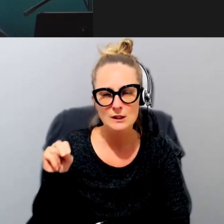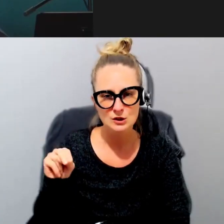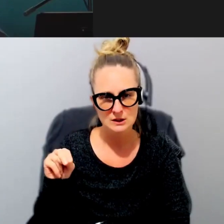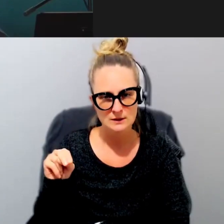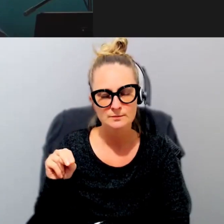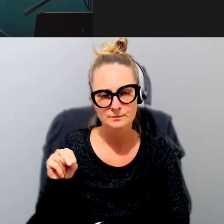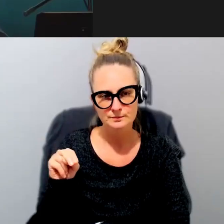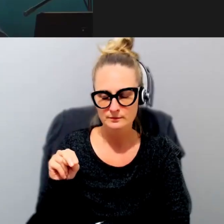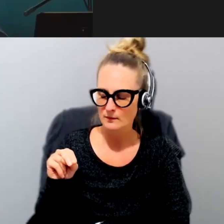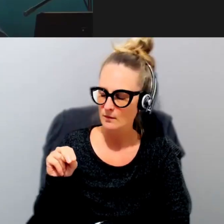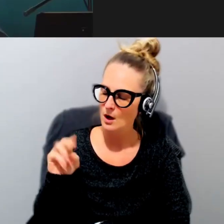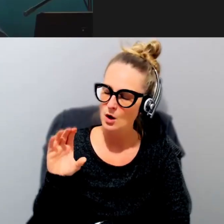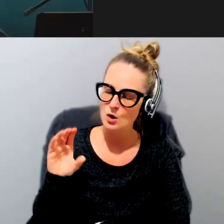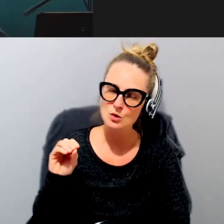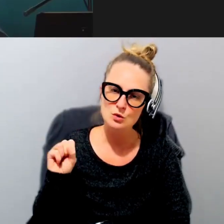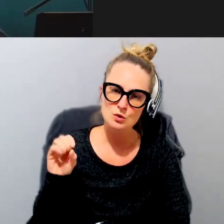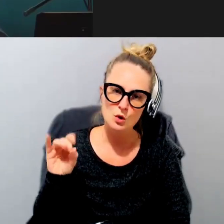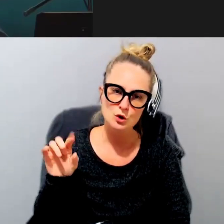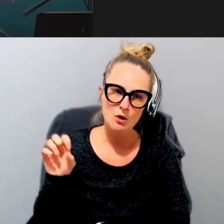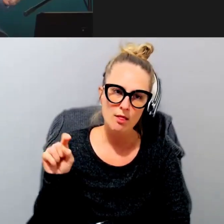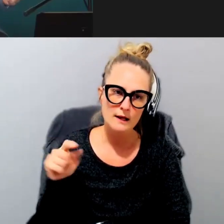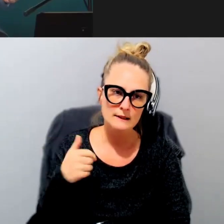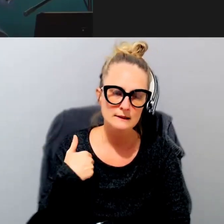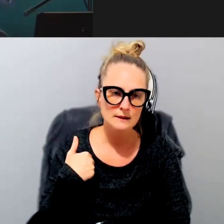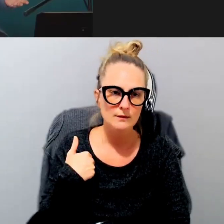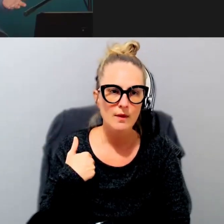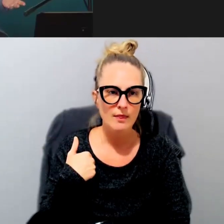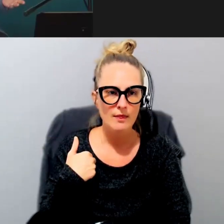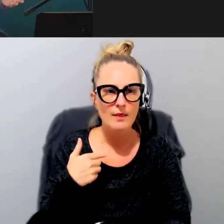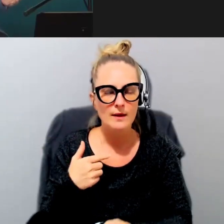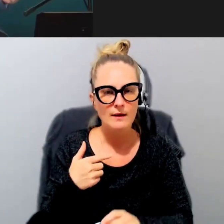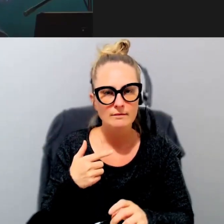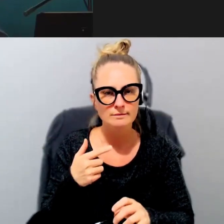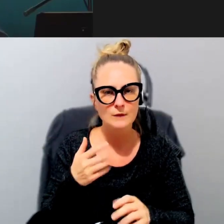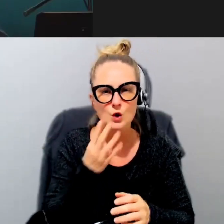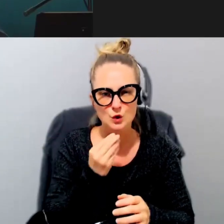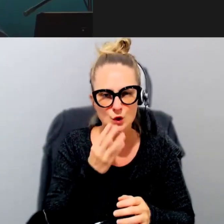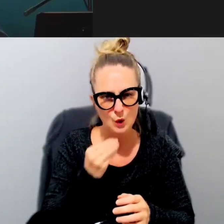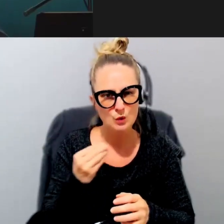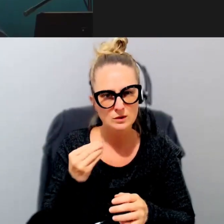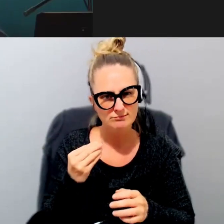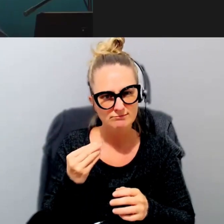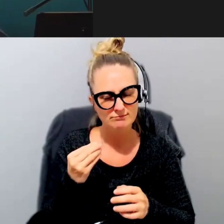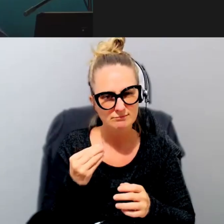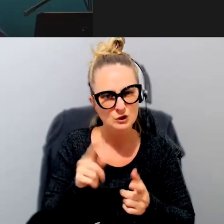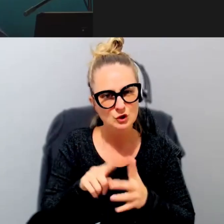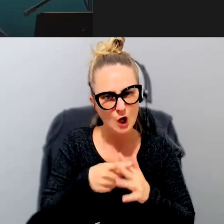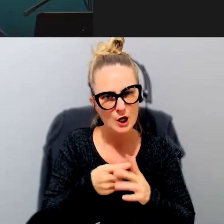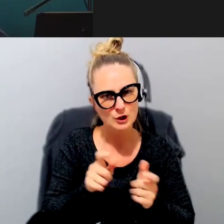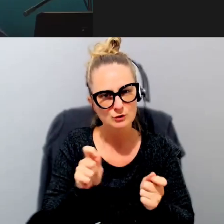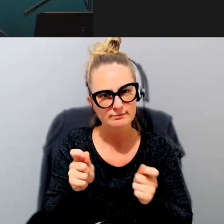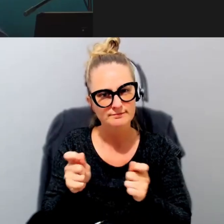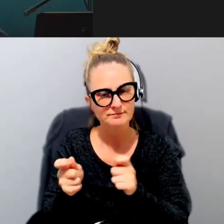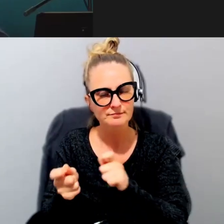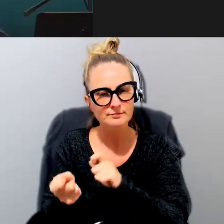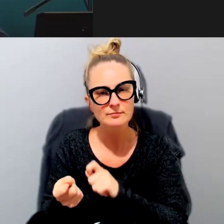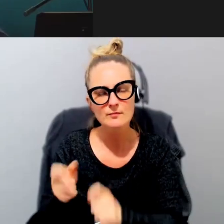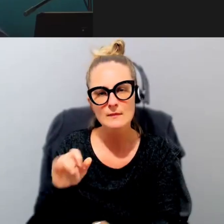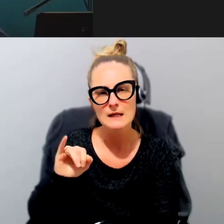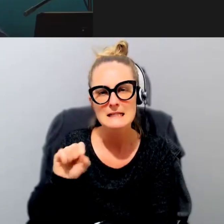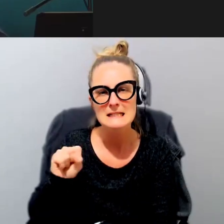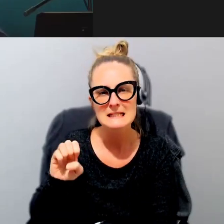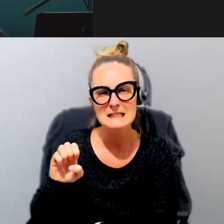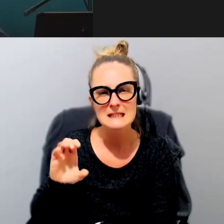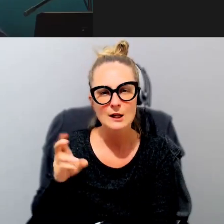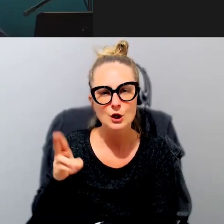since as soon as people were allowed to start secularizing. So this was unknown to me